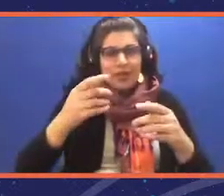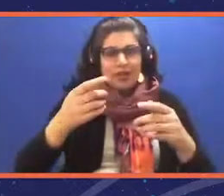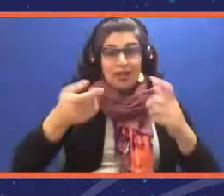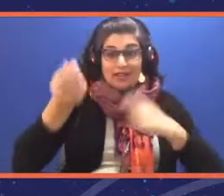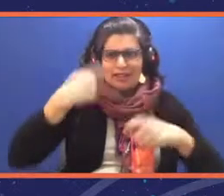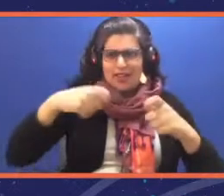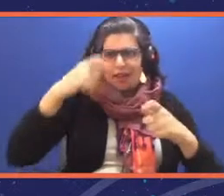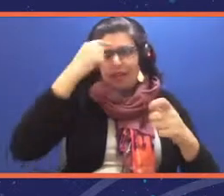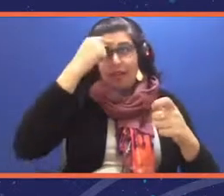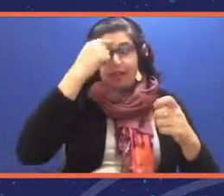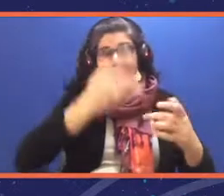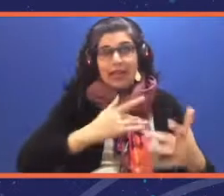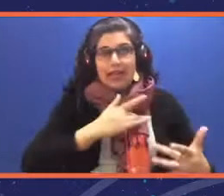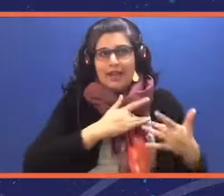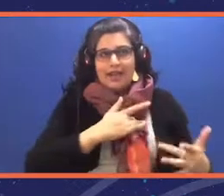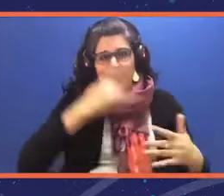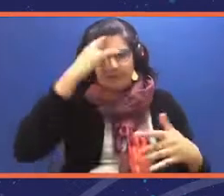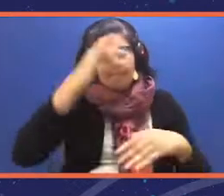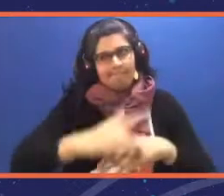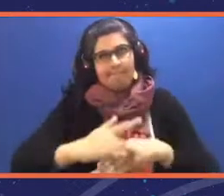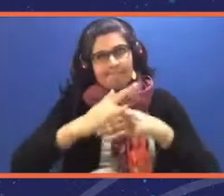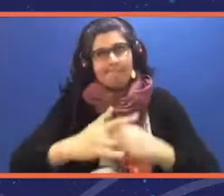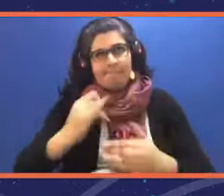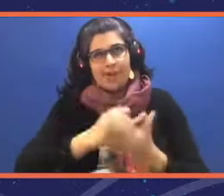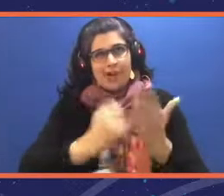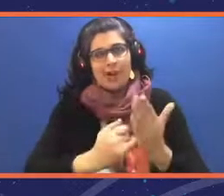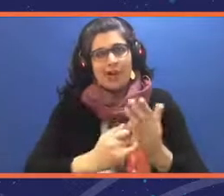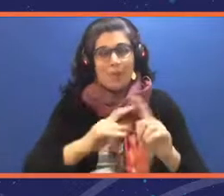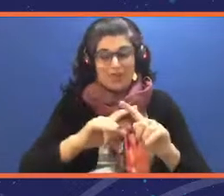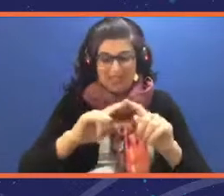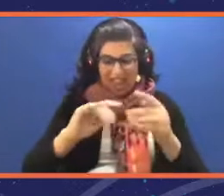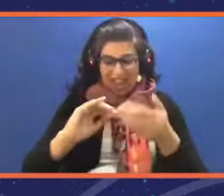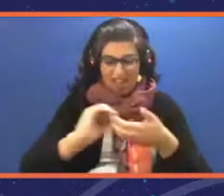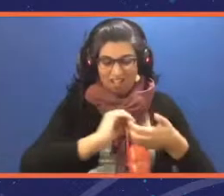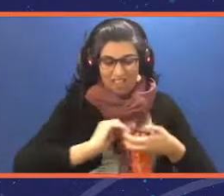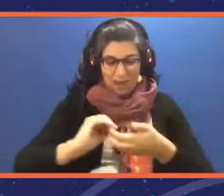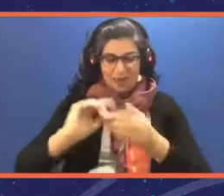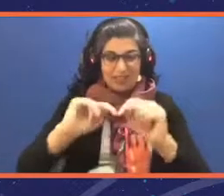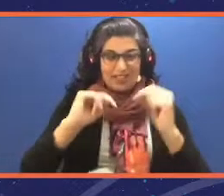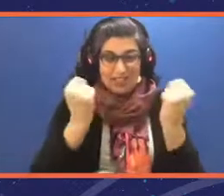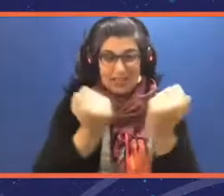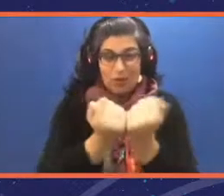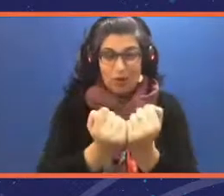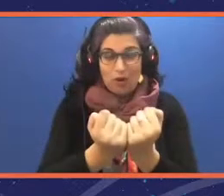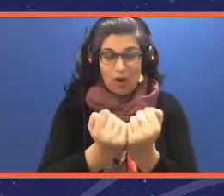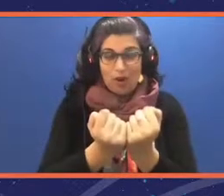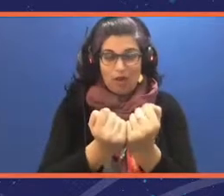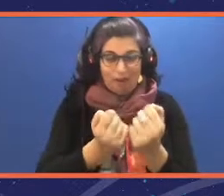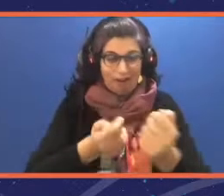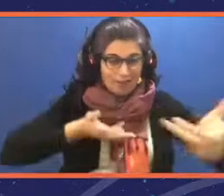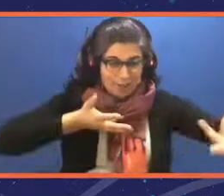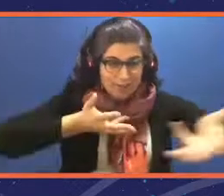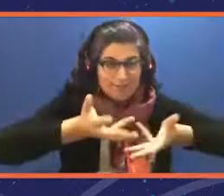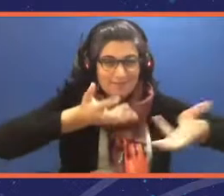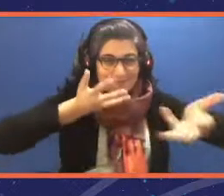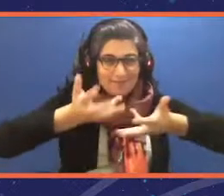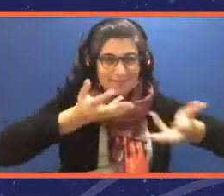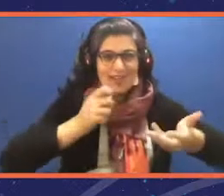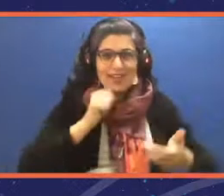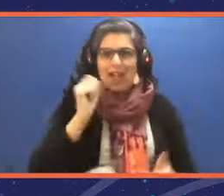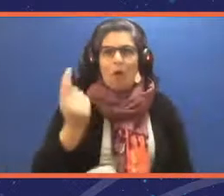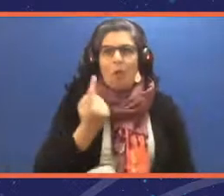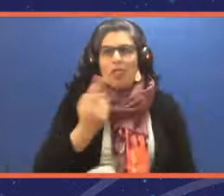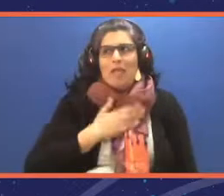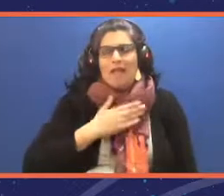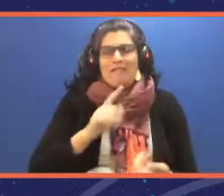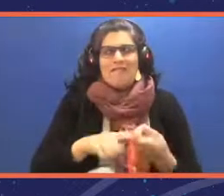really like brought out the collaborative teamwork since like COVID happened with someone else that's not just my friend, but like my partner.